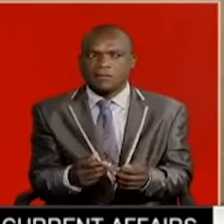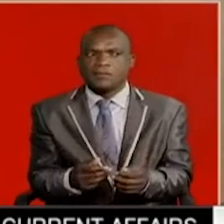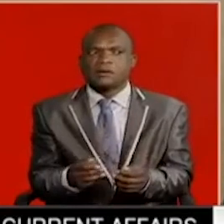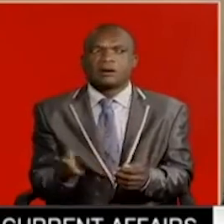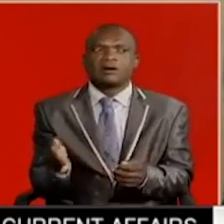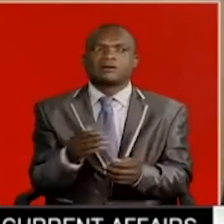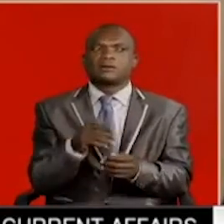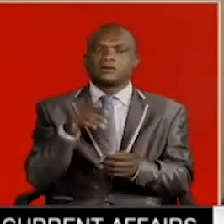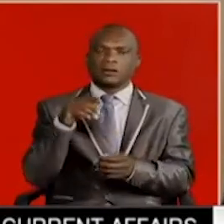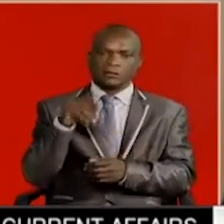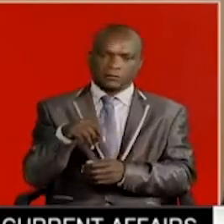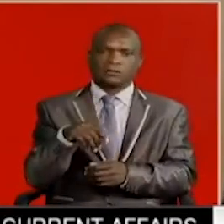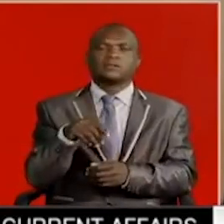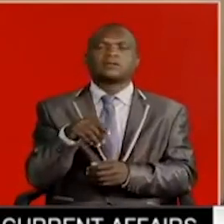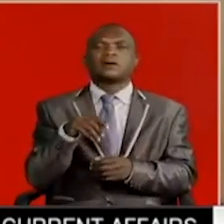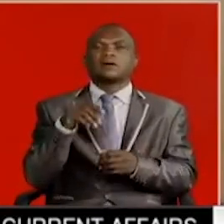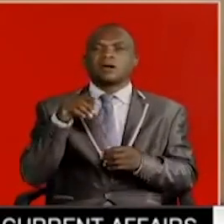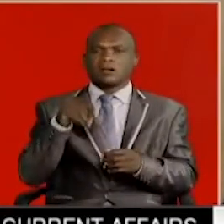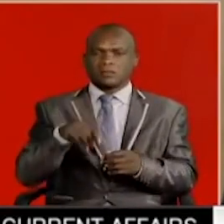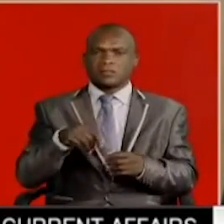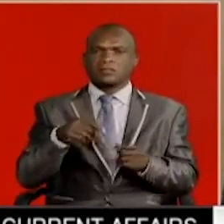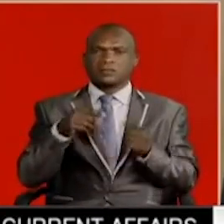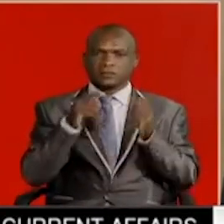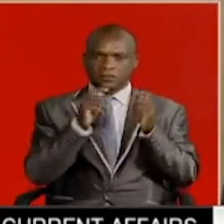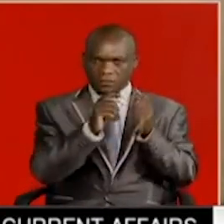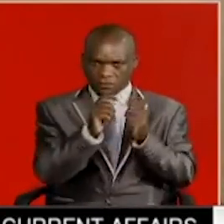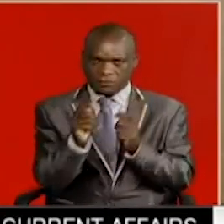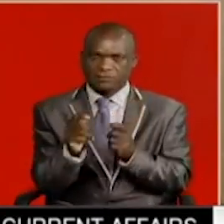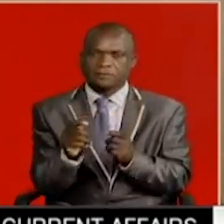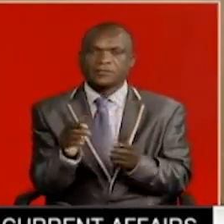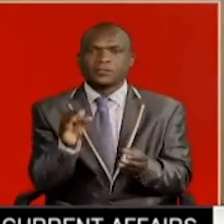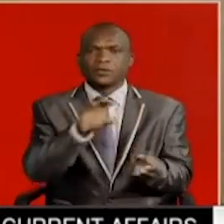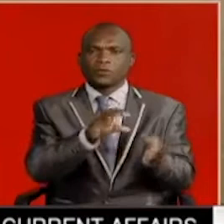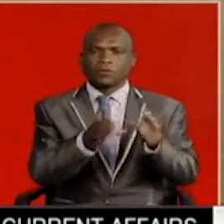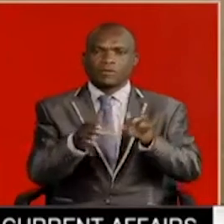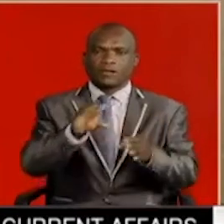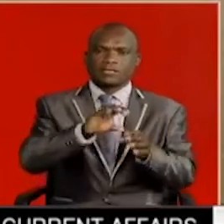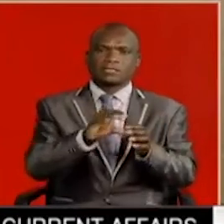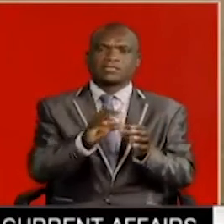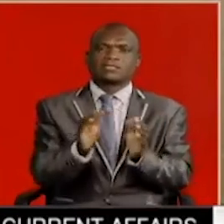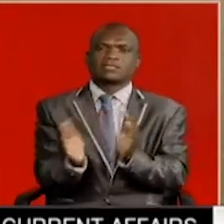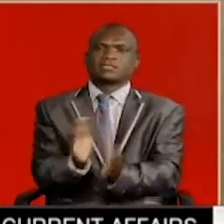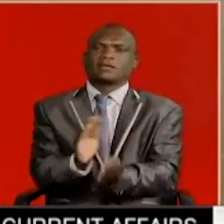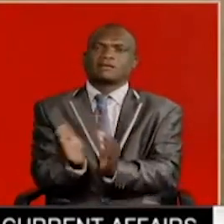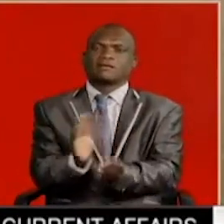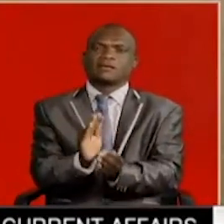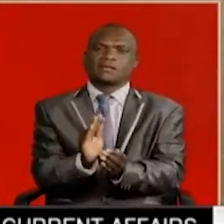Madam President, coming now to vaccine safety monitoring